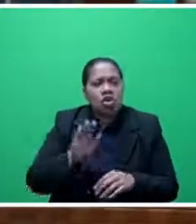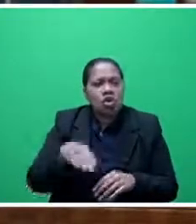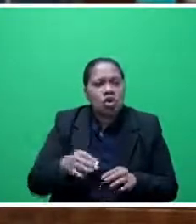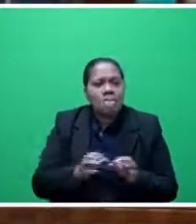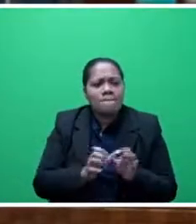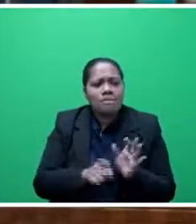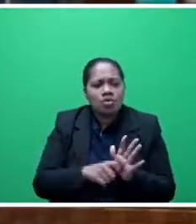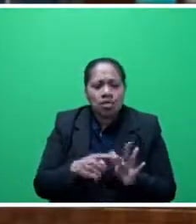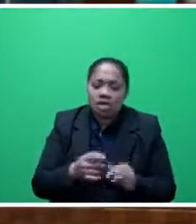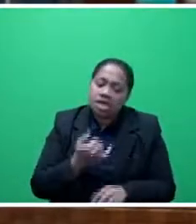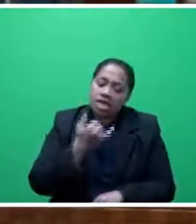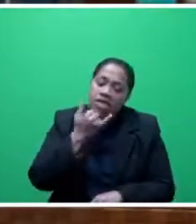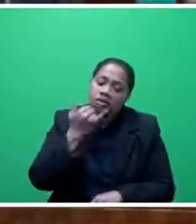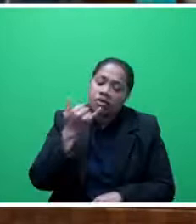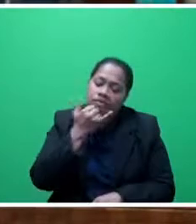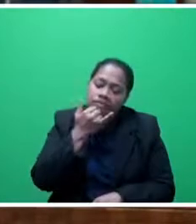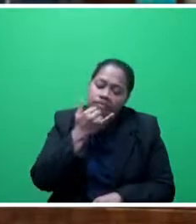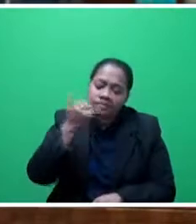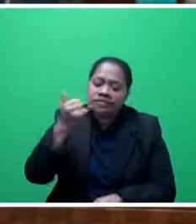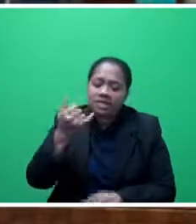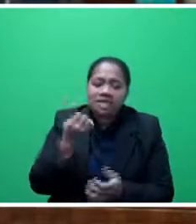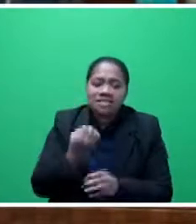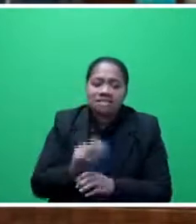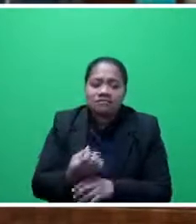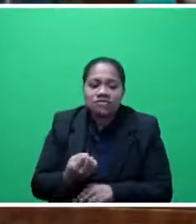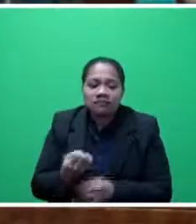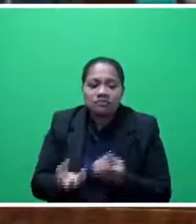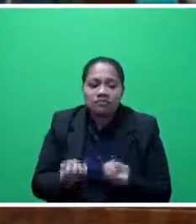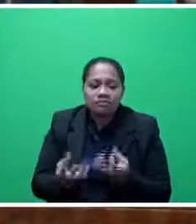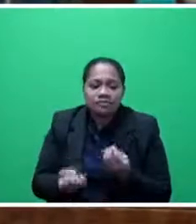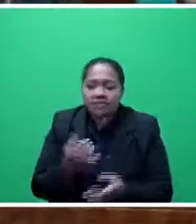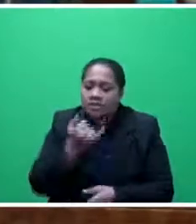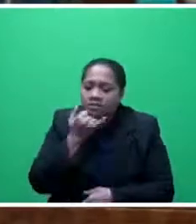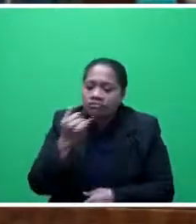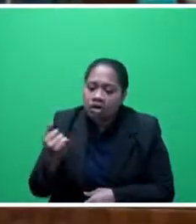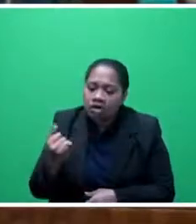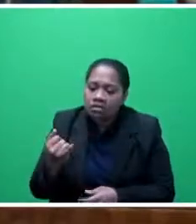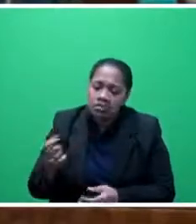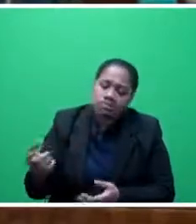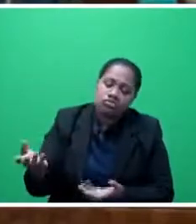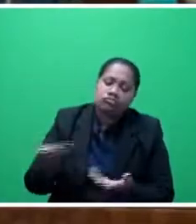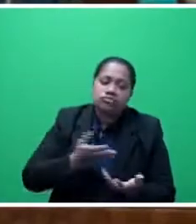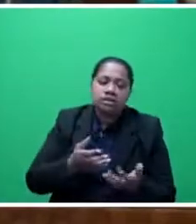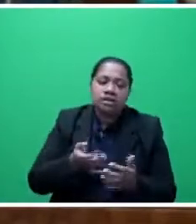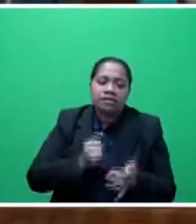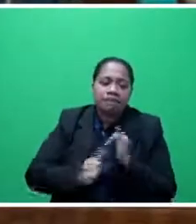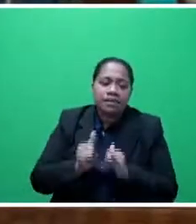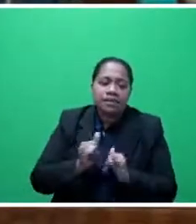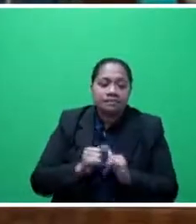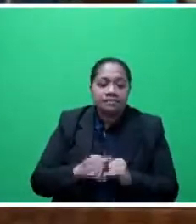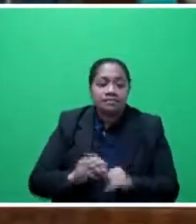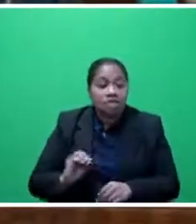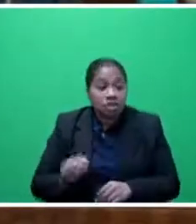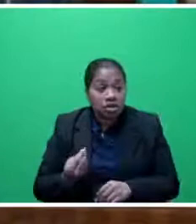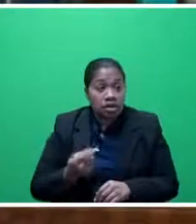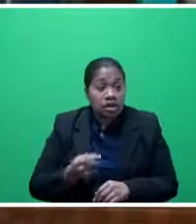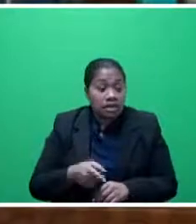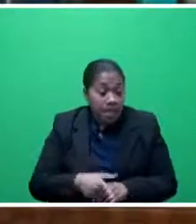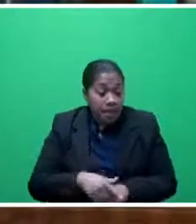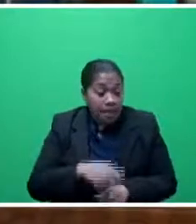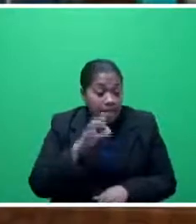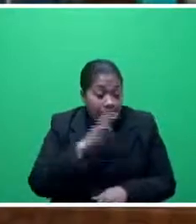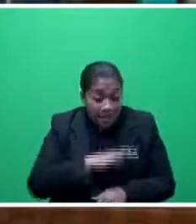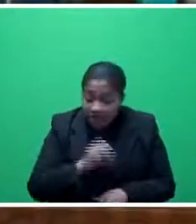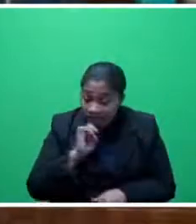get some carton beer and pay for it because they have enough money. The question is whether this benefit will go down to them or the person in